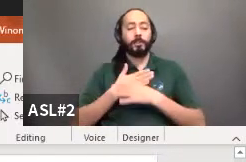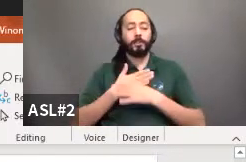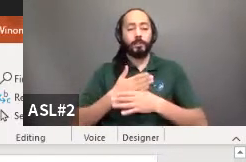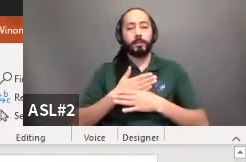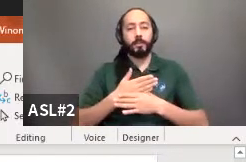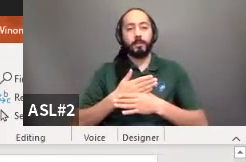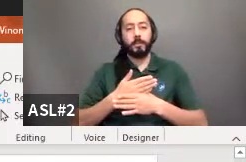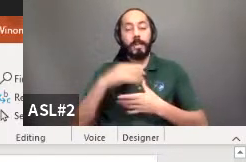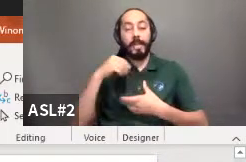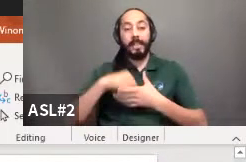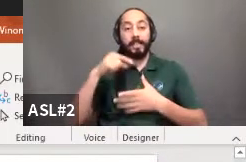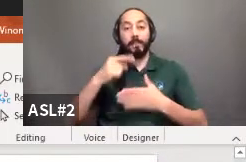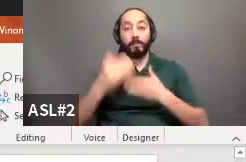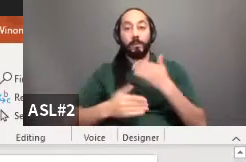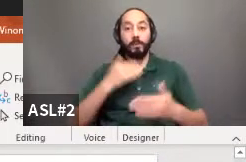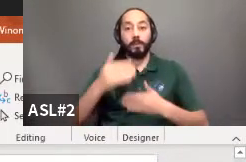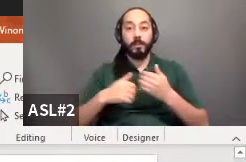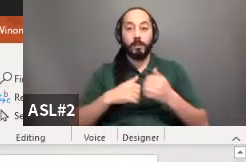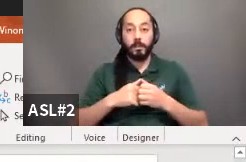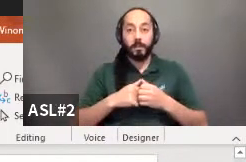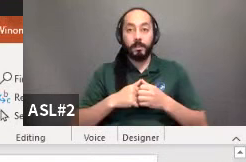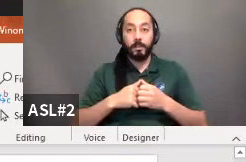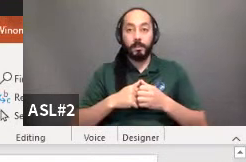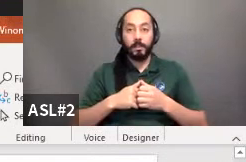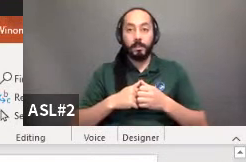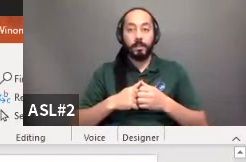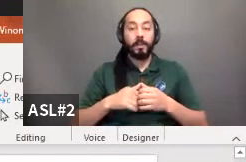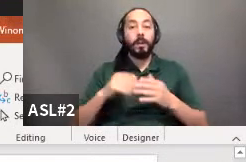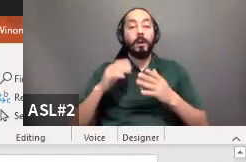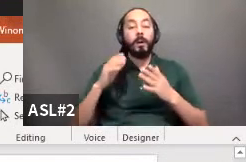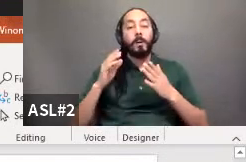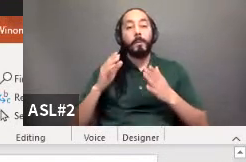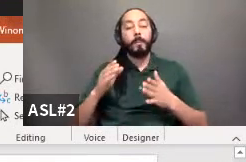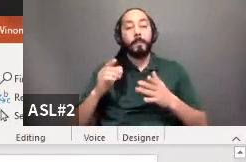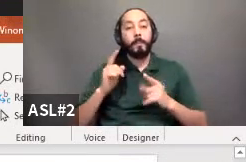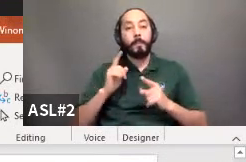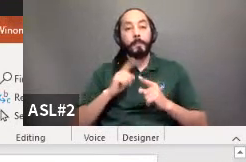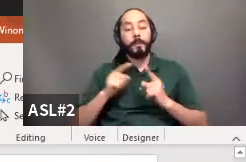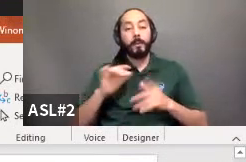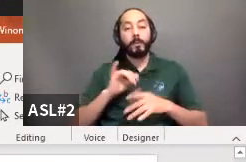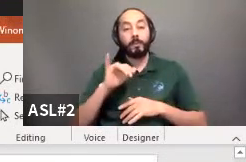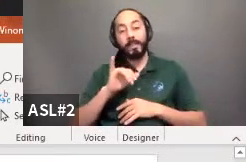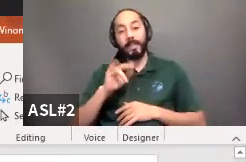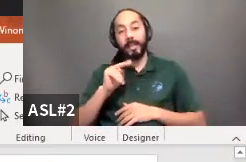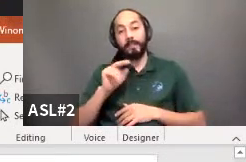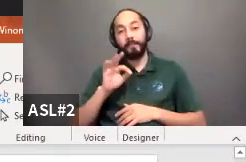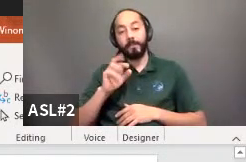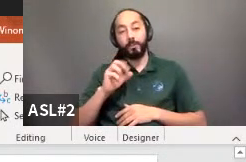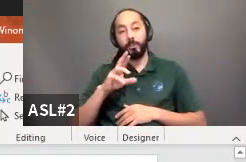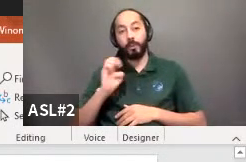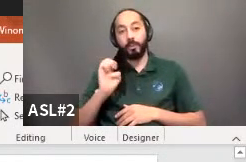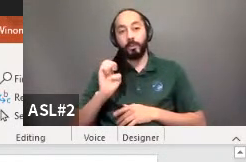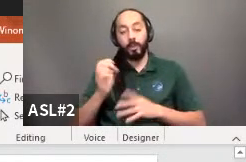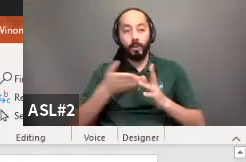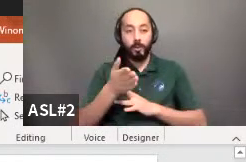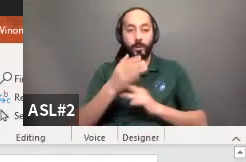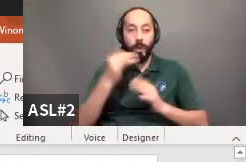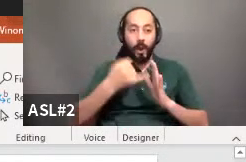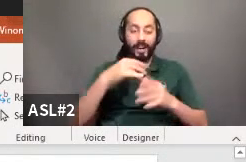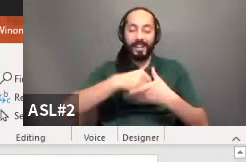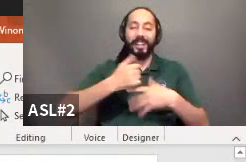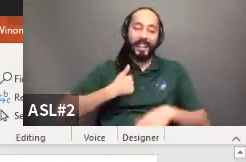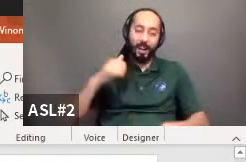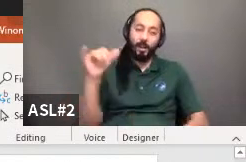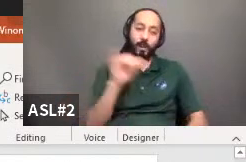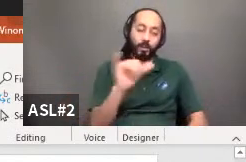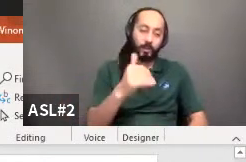also, in our case, you just take over the infrastructure with art. You know, we have a lot of that in Canada as well, but